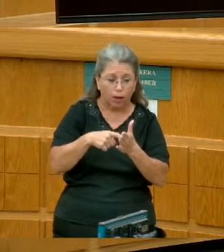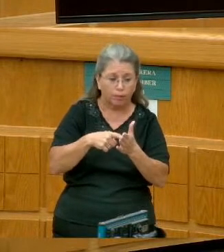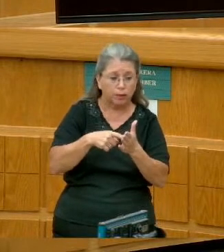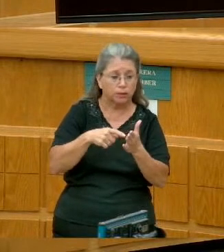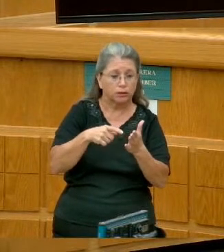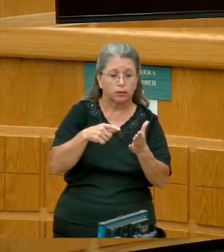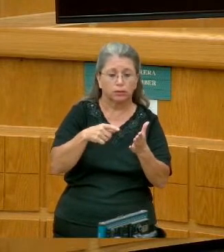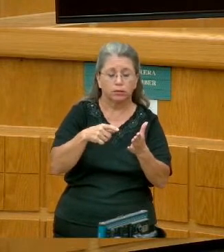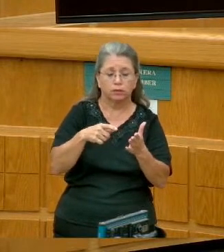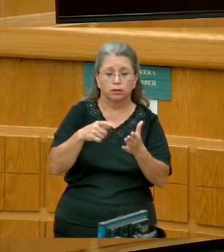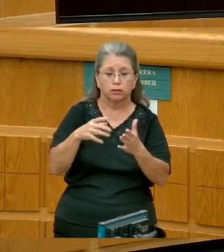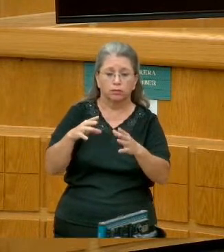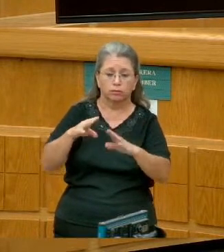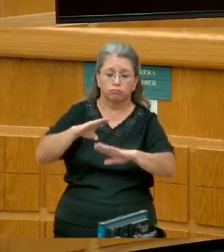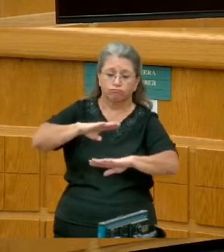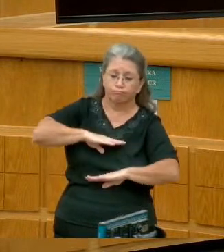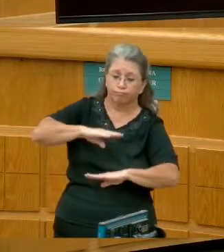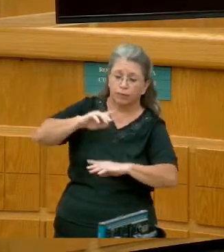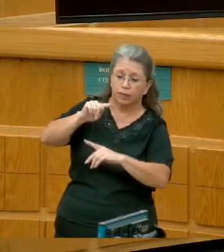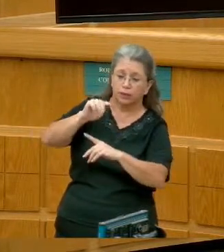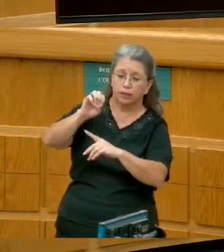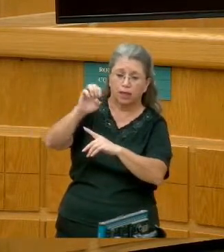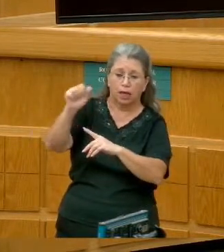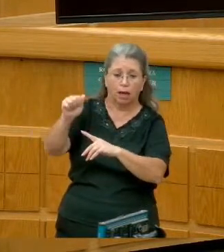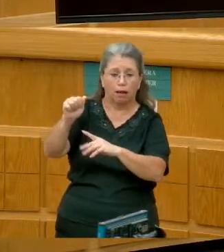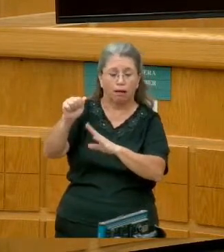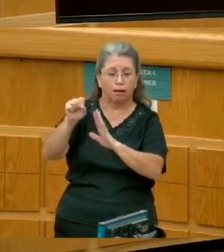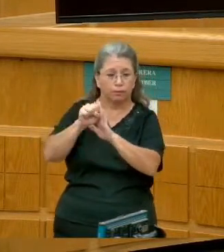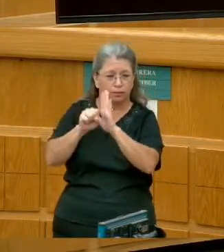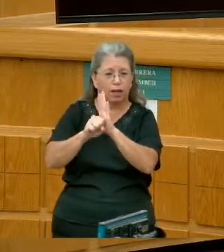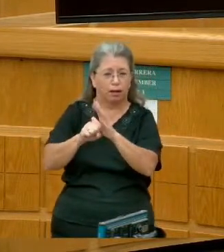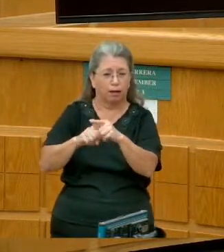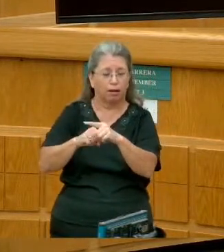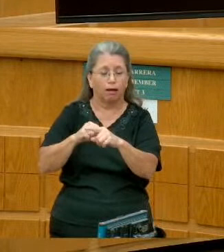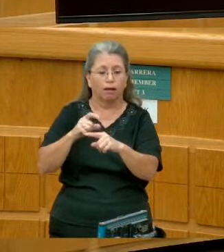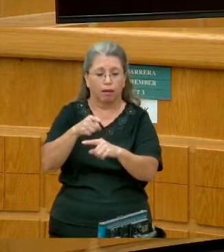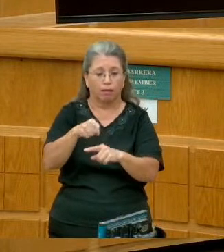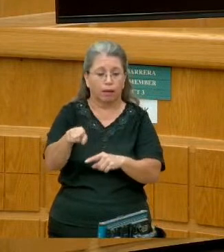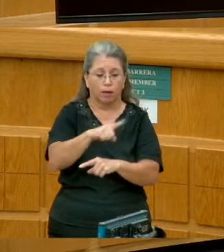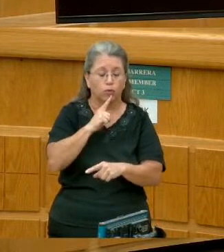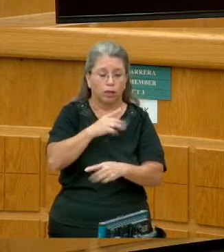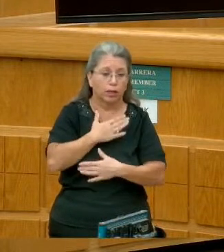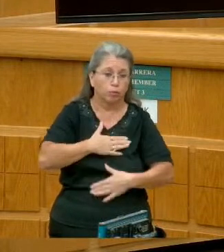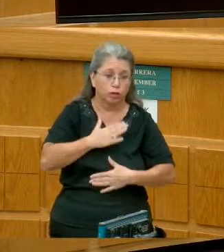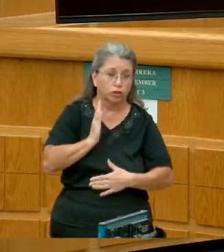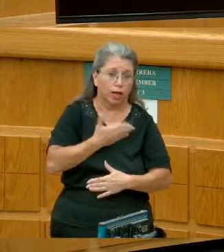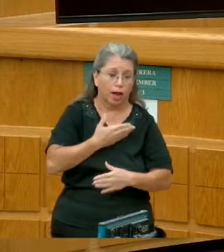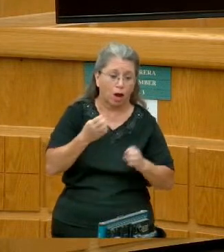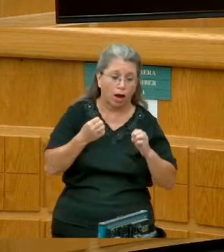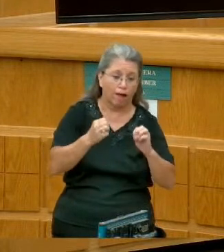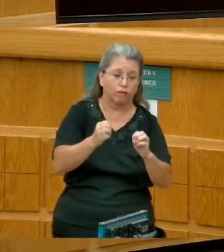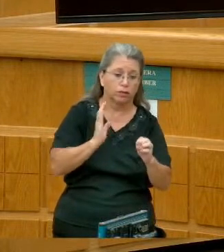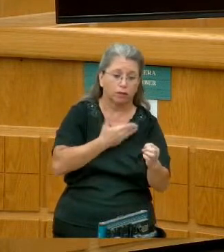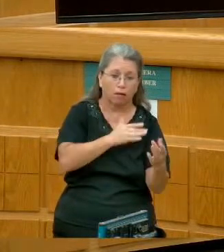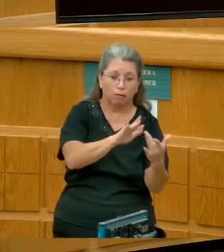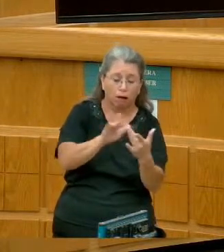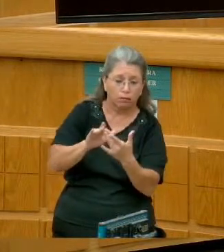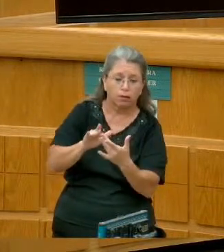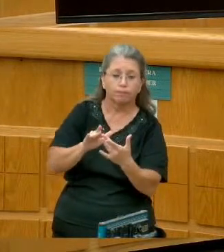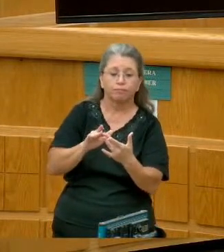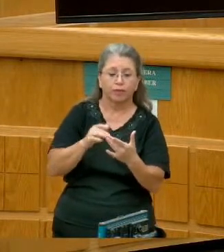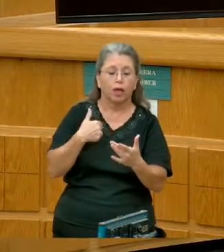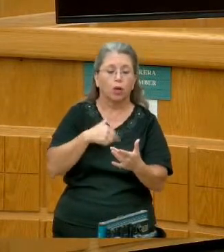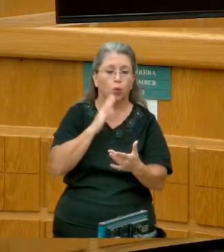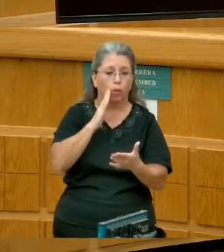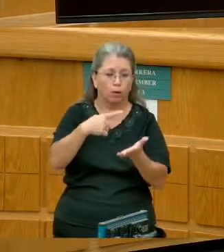the TEA and the state. And they were very appreciative of our effort, and we're going to be getting back together with